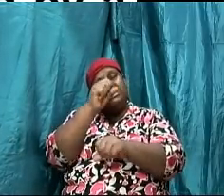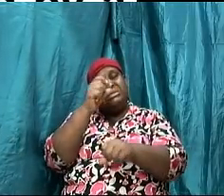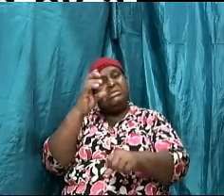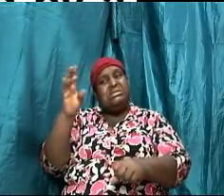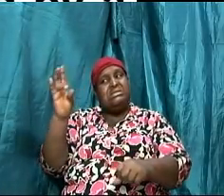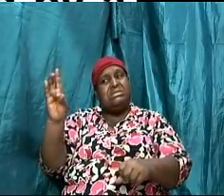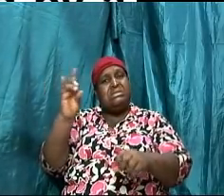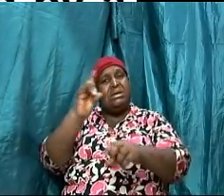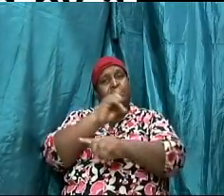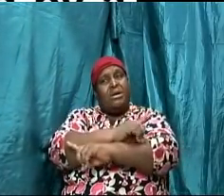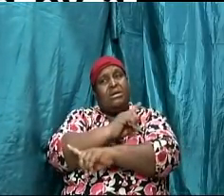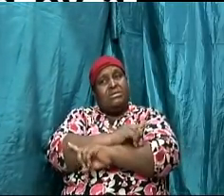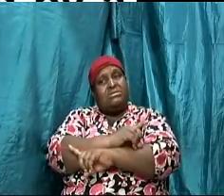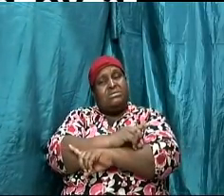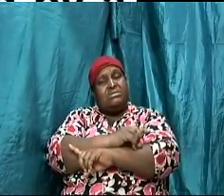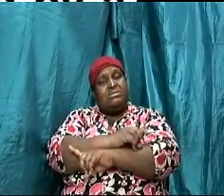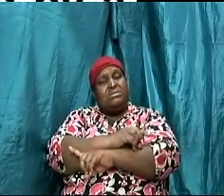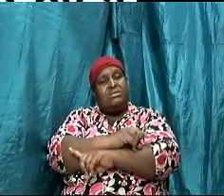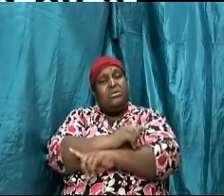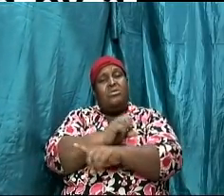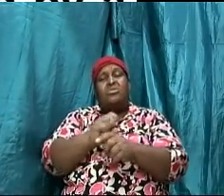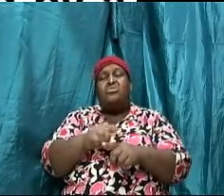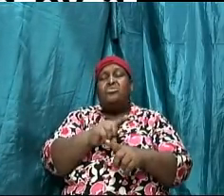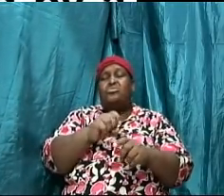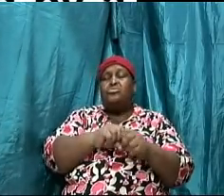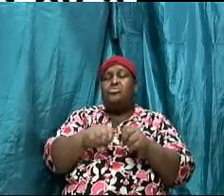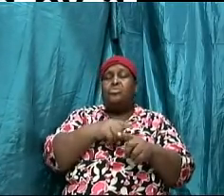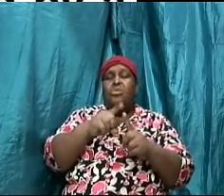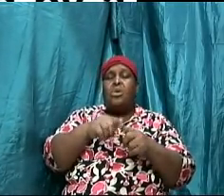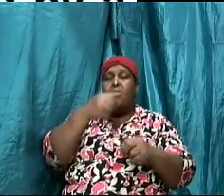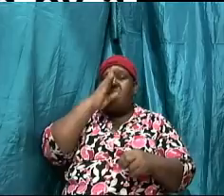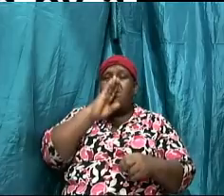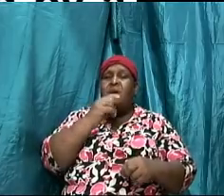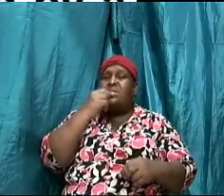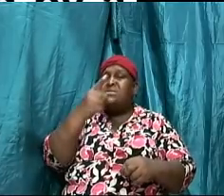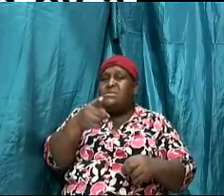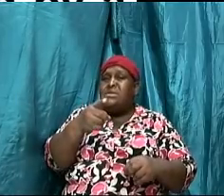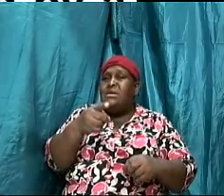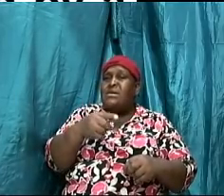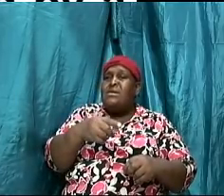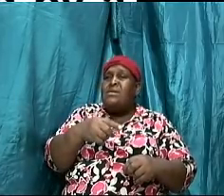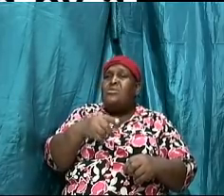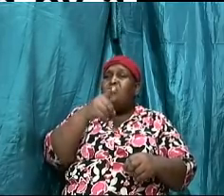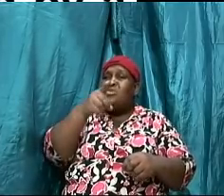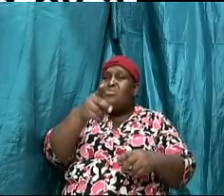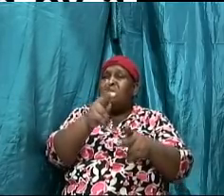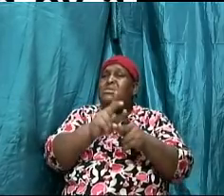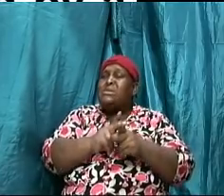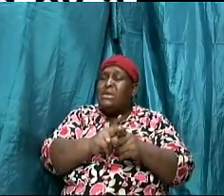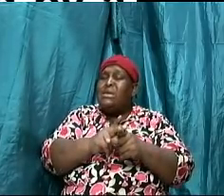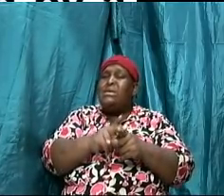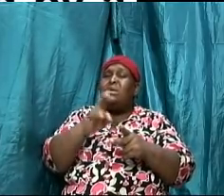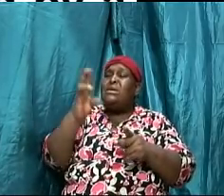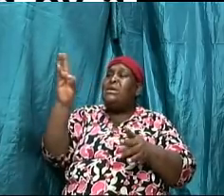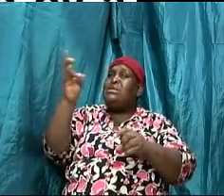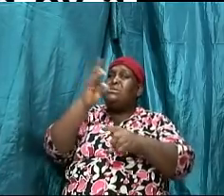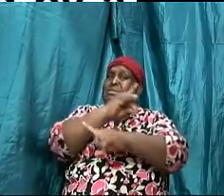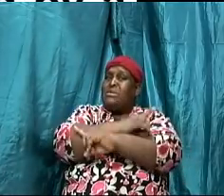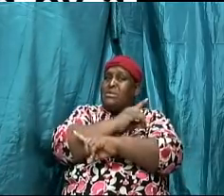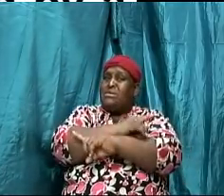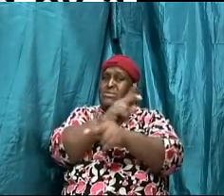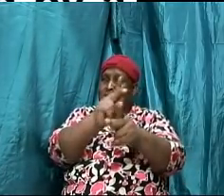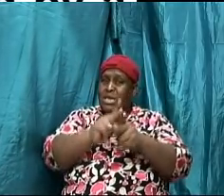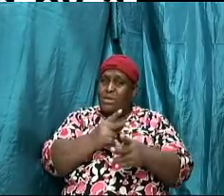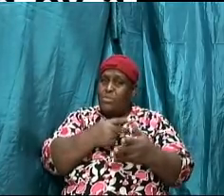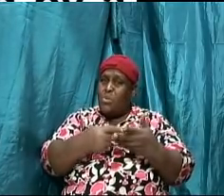the Sabbath day to keep it holy, God is saying, remember what I have done for you, Israel. I have brought you out